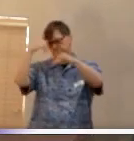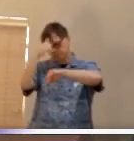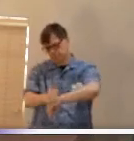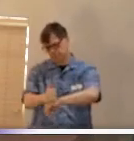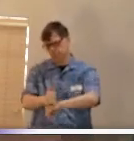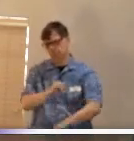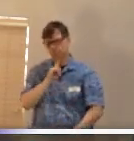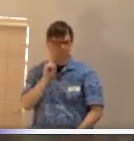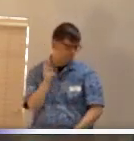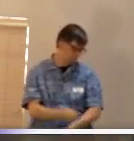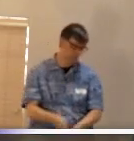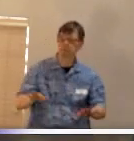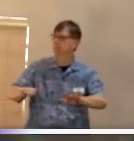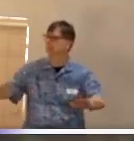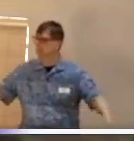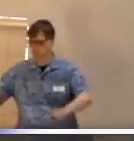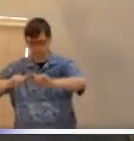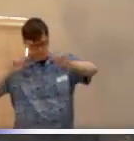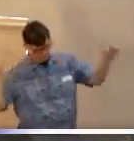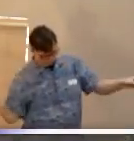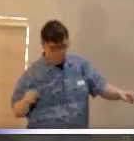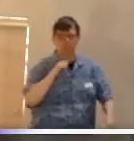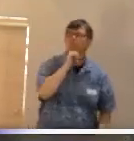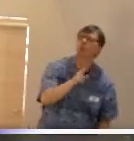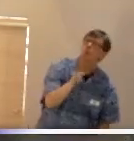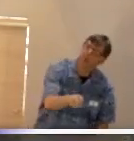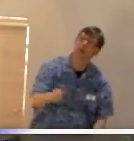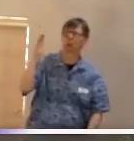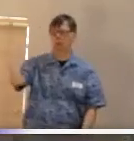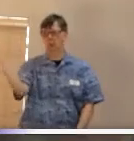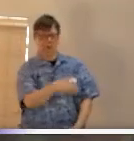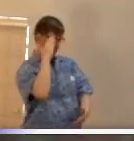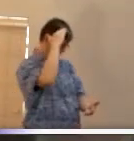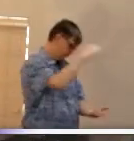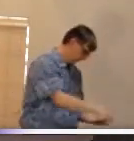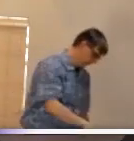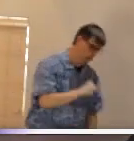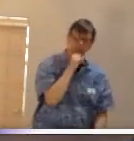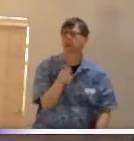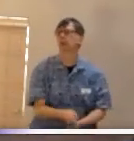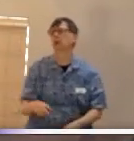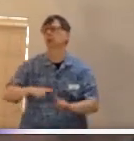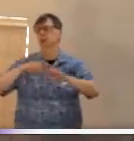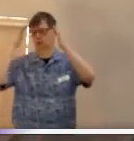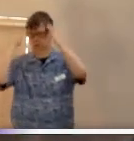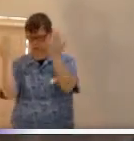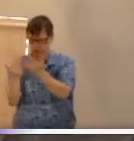And we can't have an experience different than the one that we believe, because the law says that which you put your attention